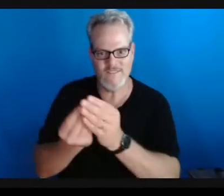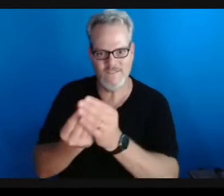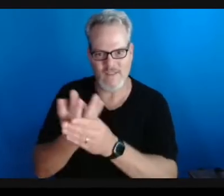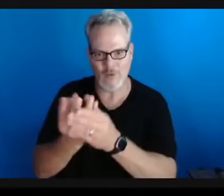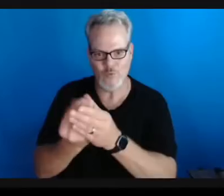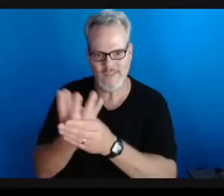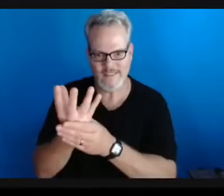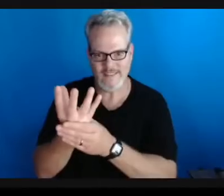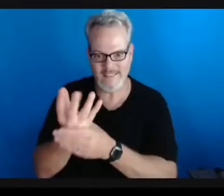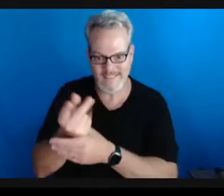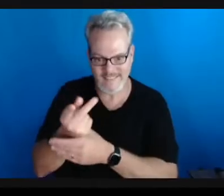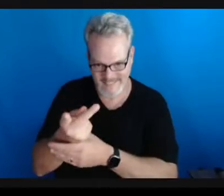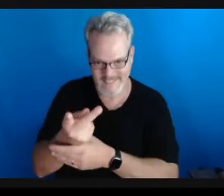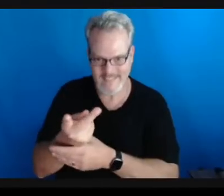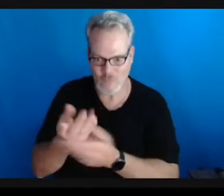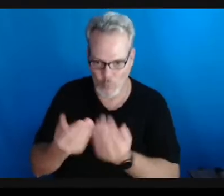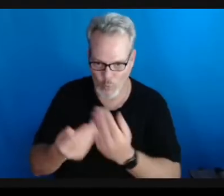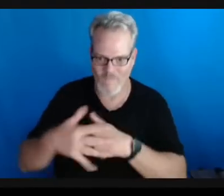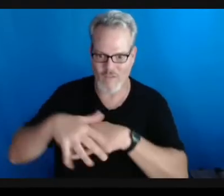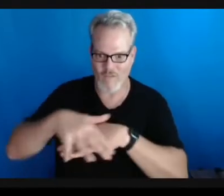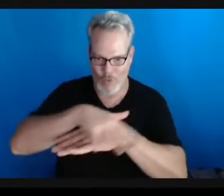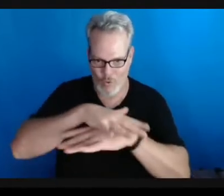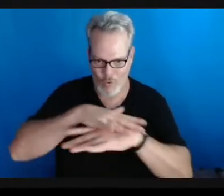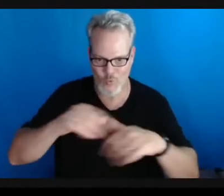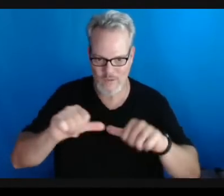with overflows there.